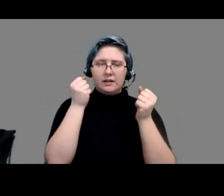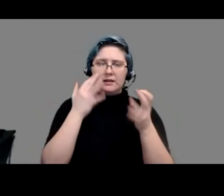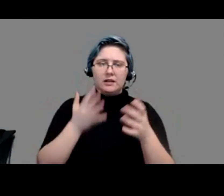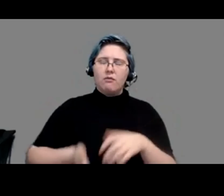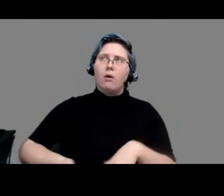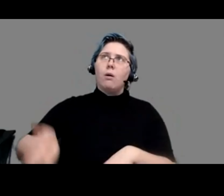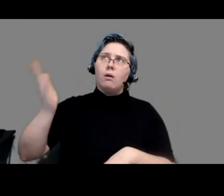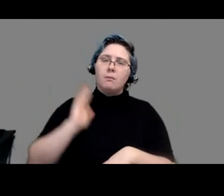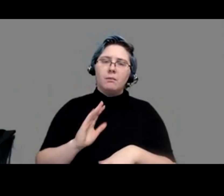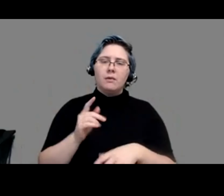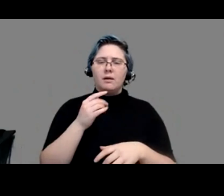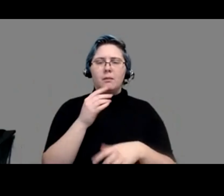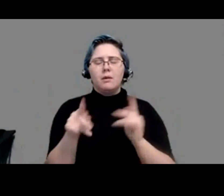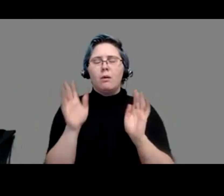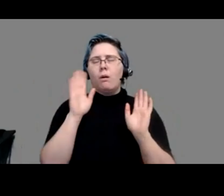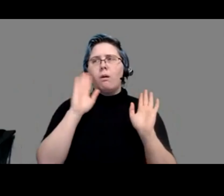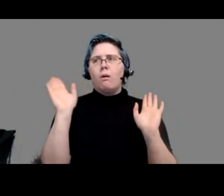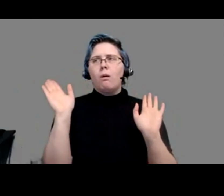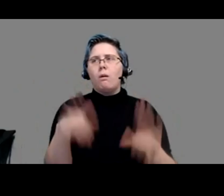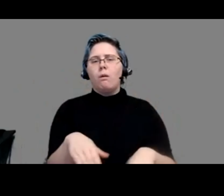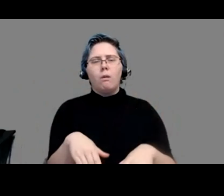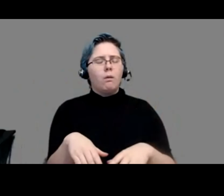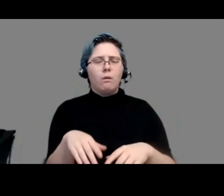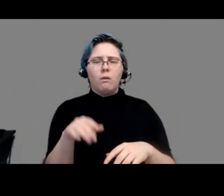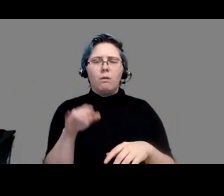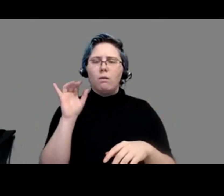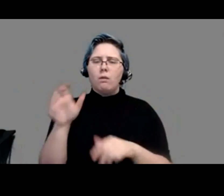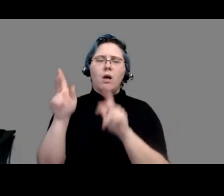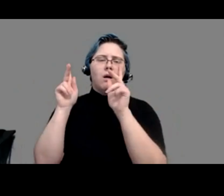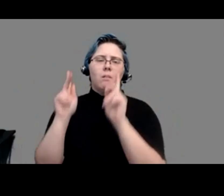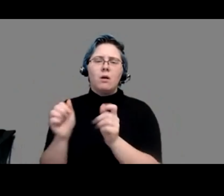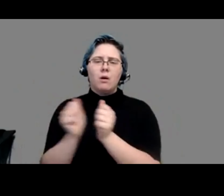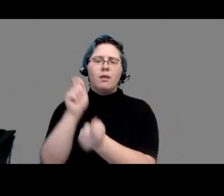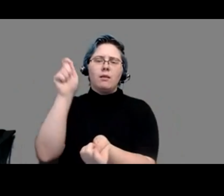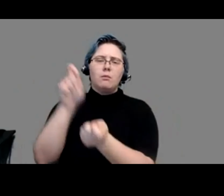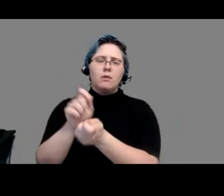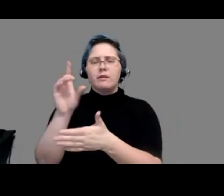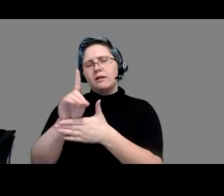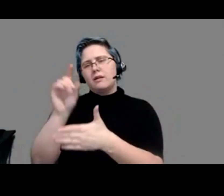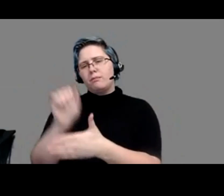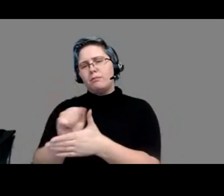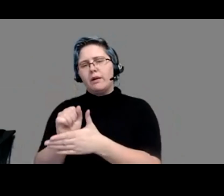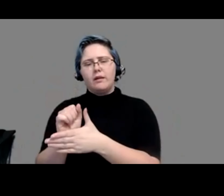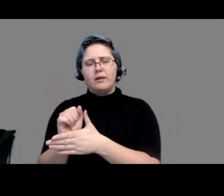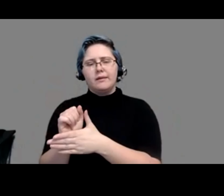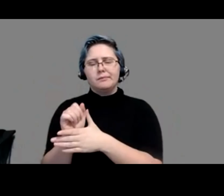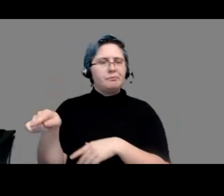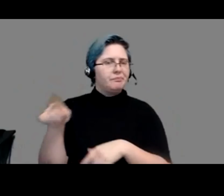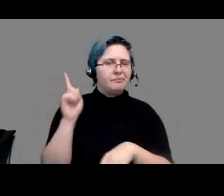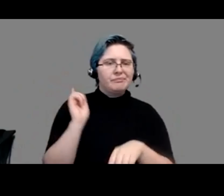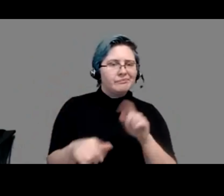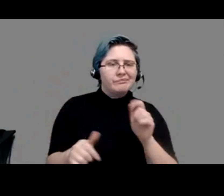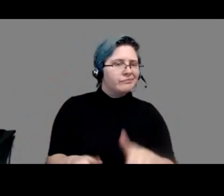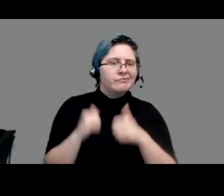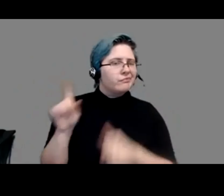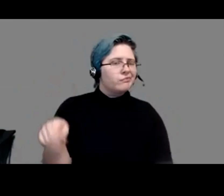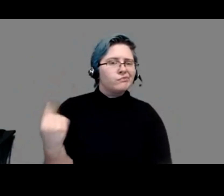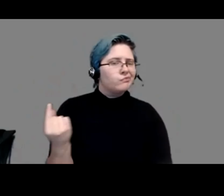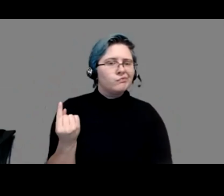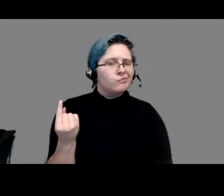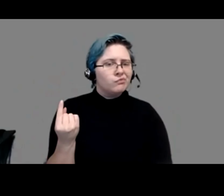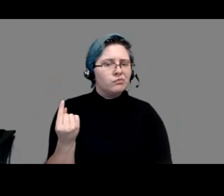a lot of people saying, well, that certain person with certain disabilities, they can't really live on their own. Well,